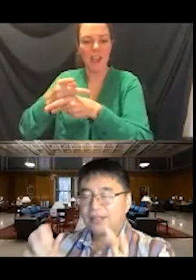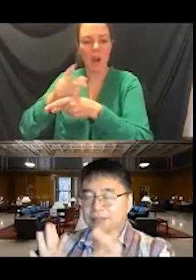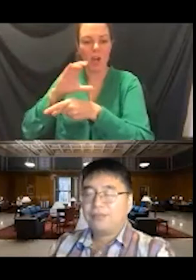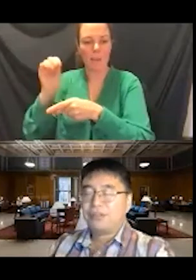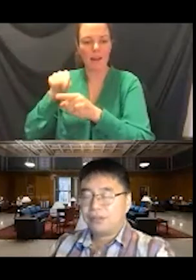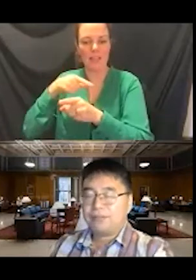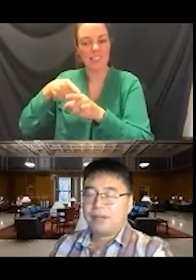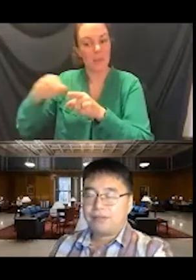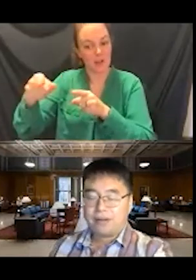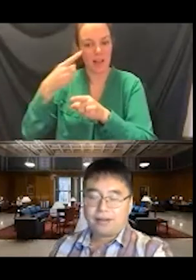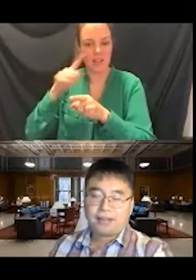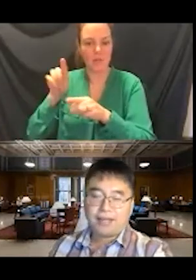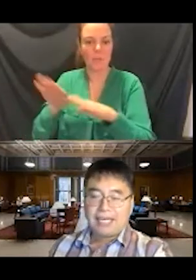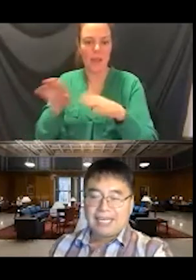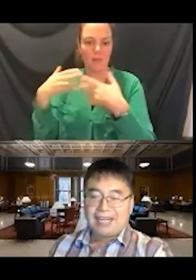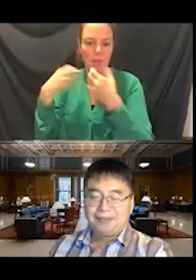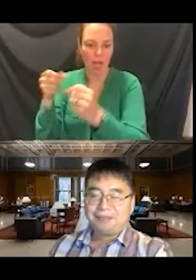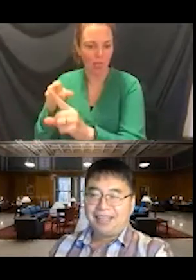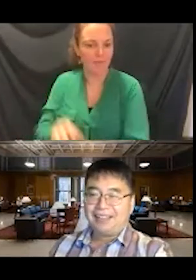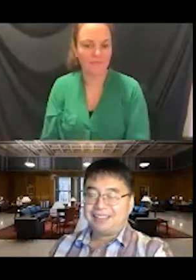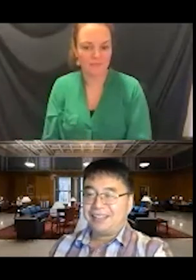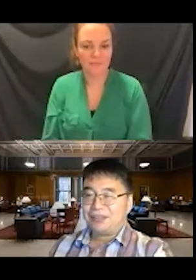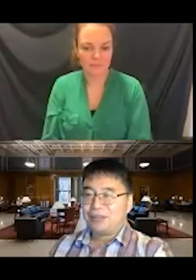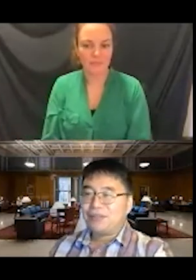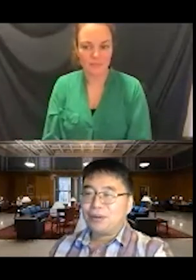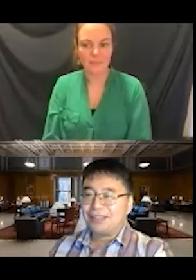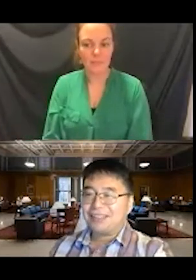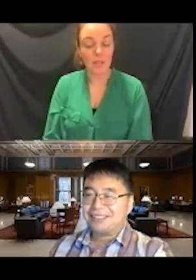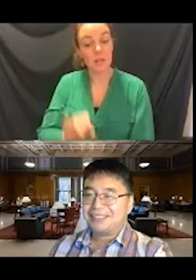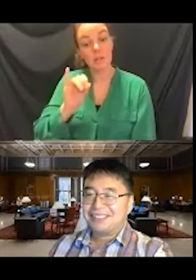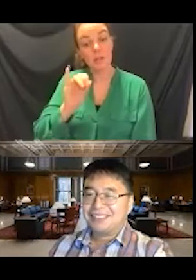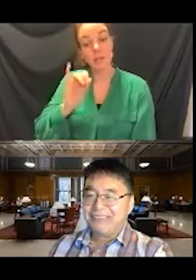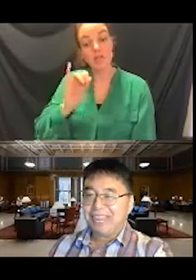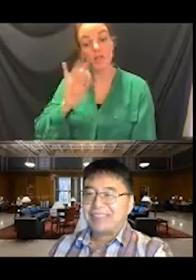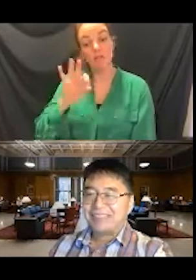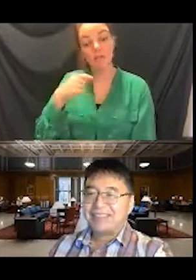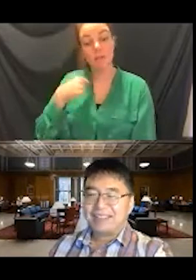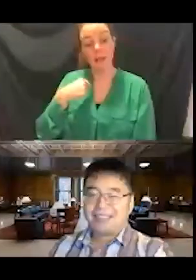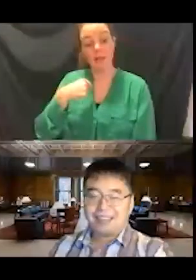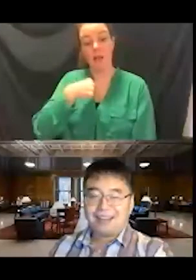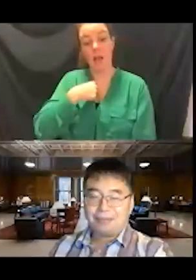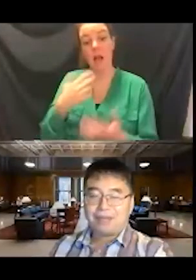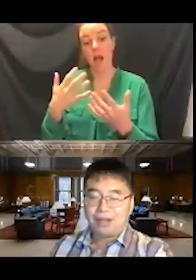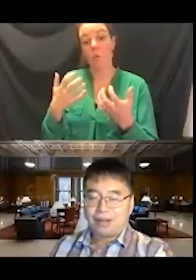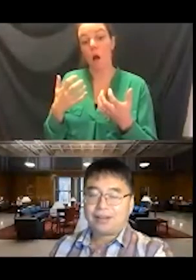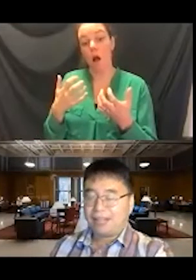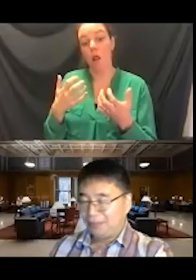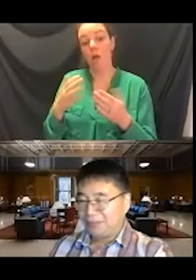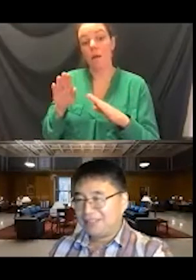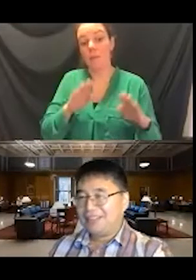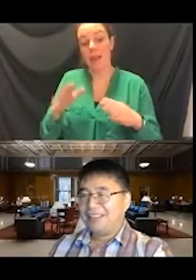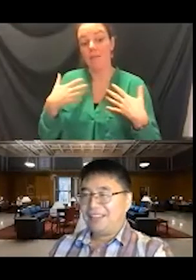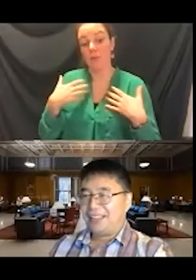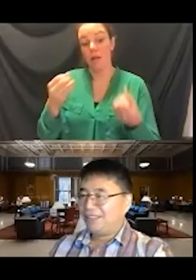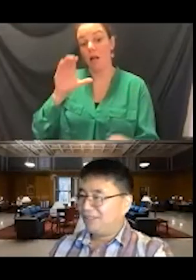specializes in provision of behavioral health. So if you want to get health behavioral health claims,